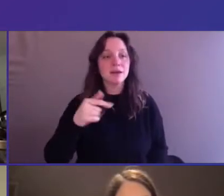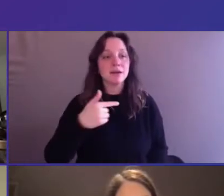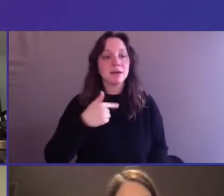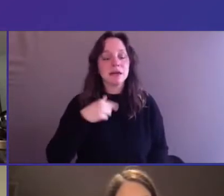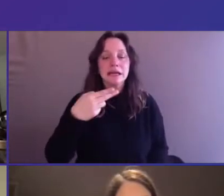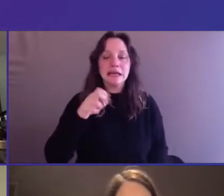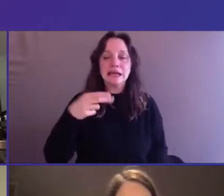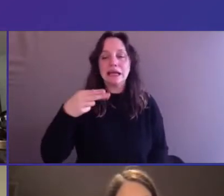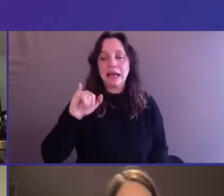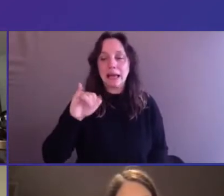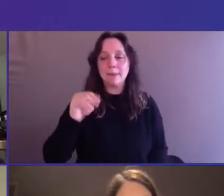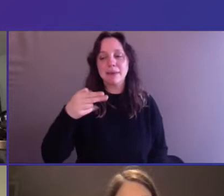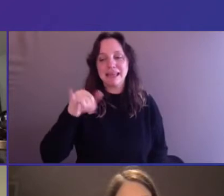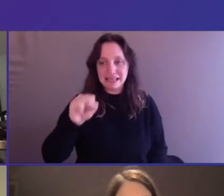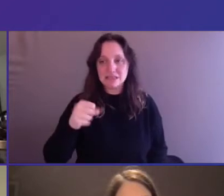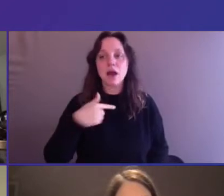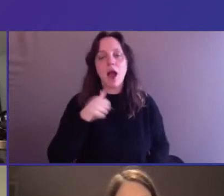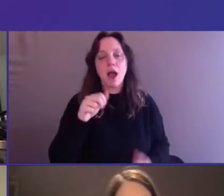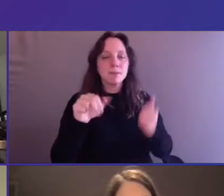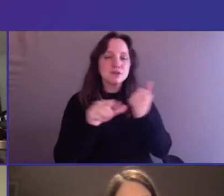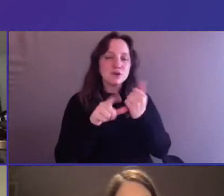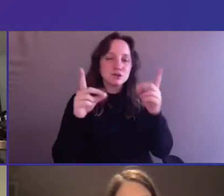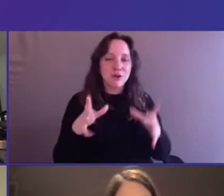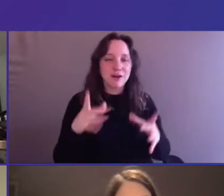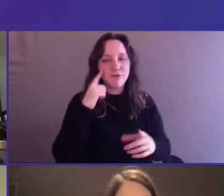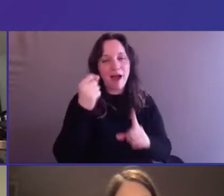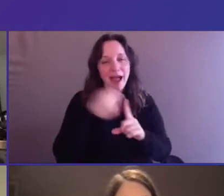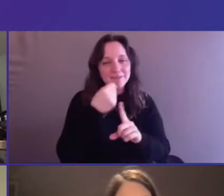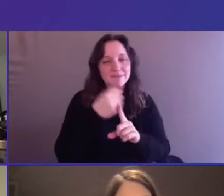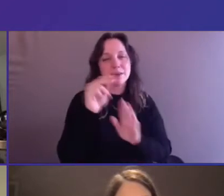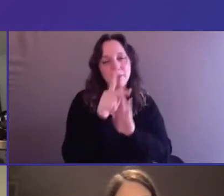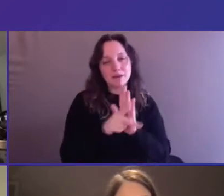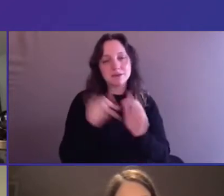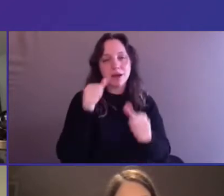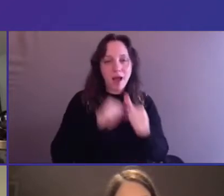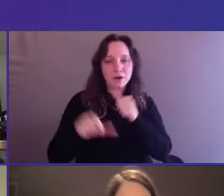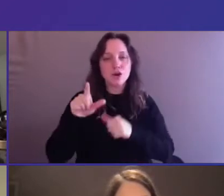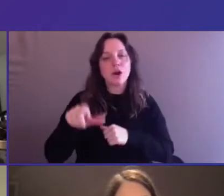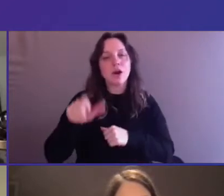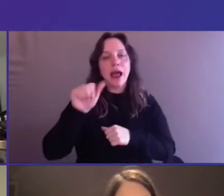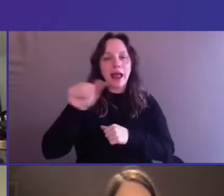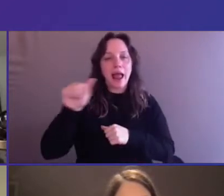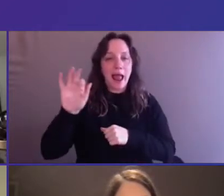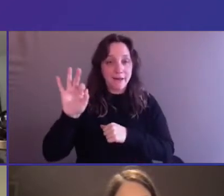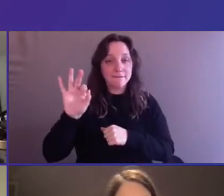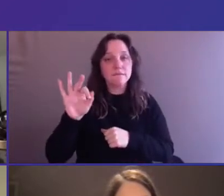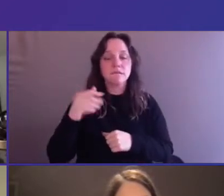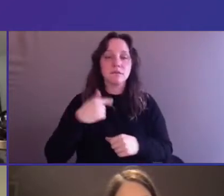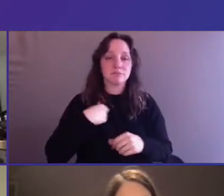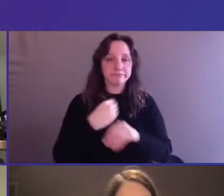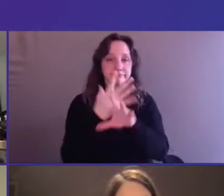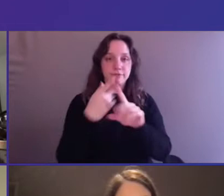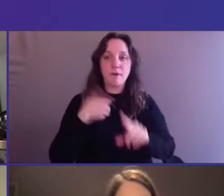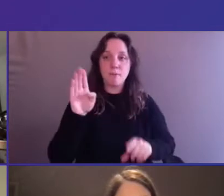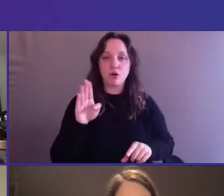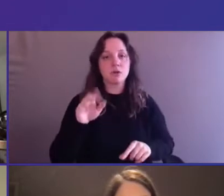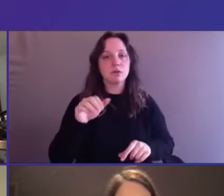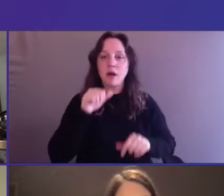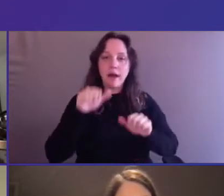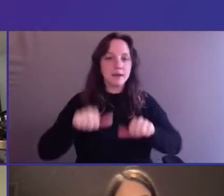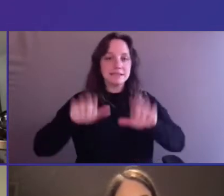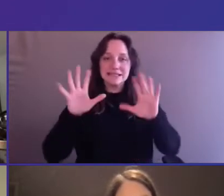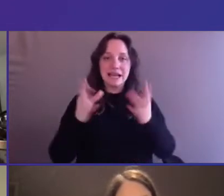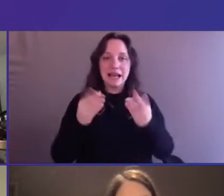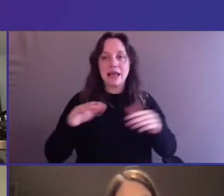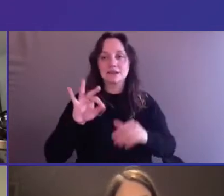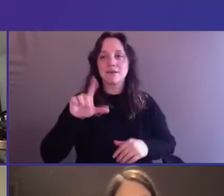him, his. I am the Associate Director of Advocacy and Policy at the Asian American Federation, calling in from Brooklyn, the unceded lands of